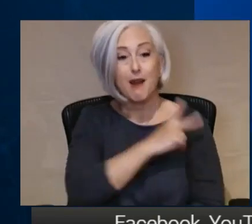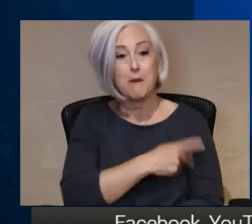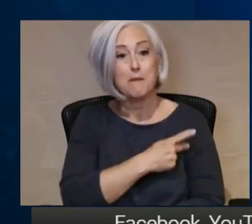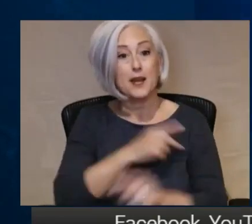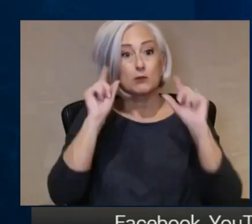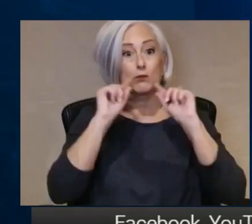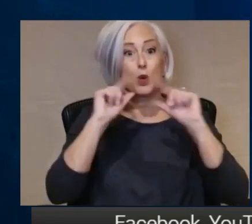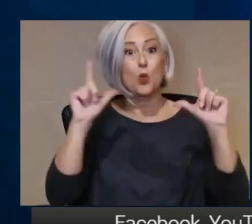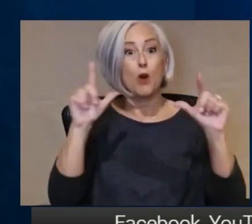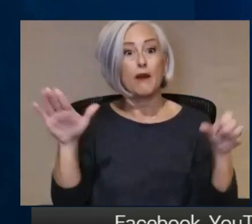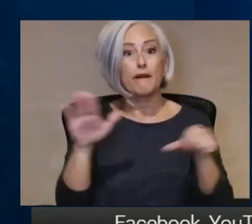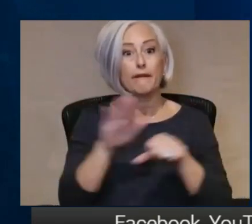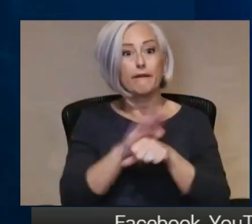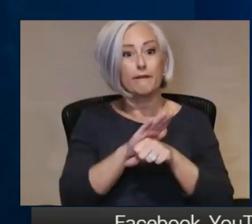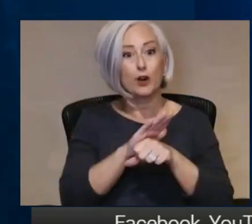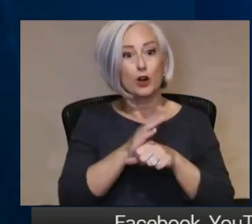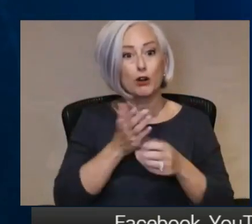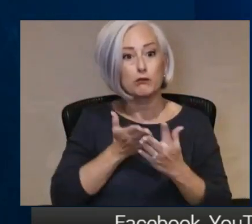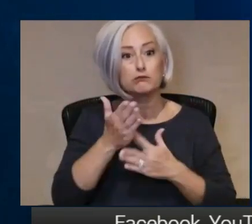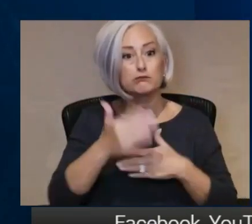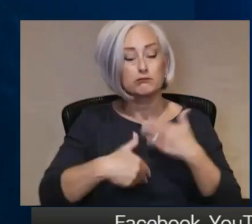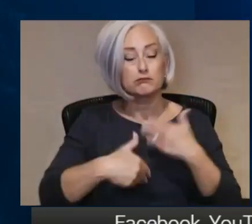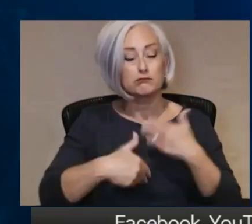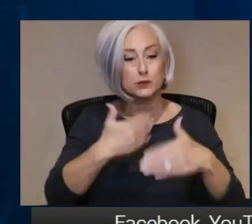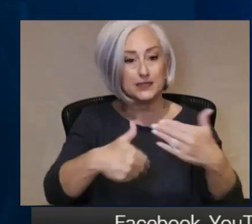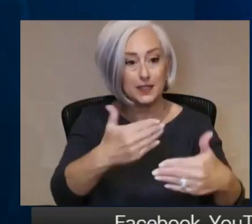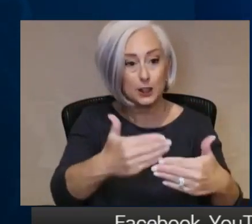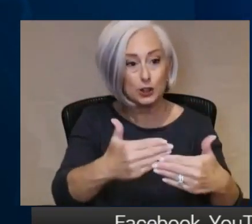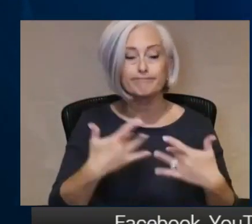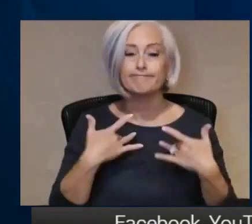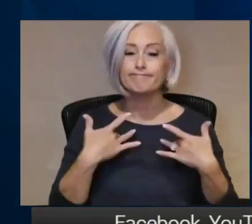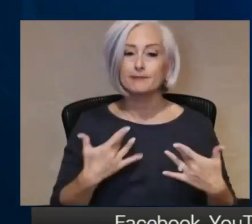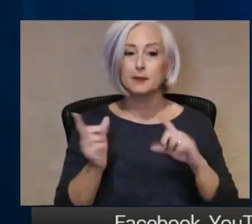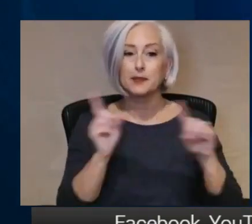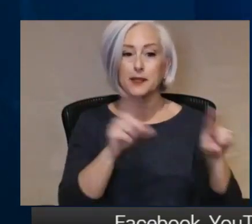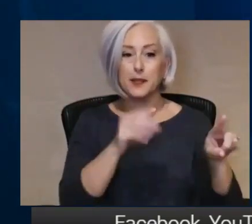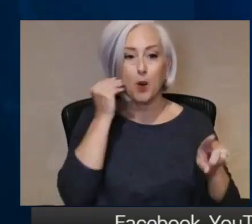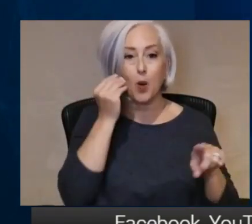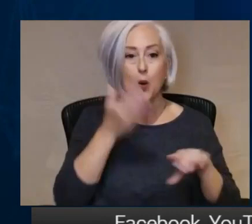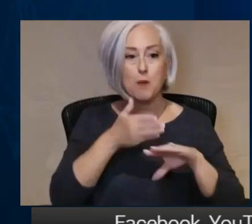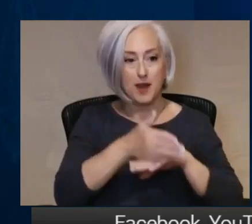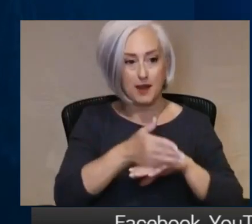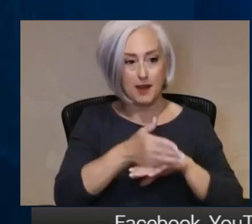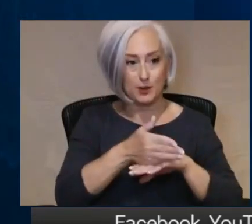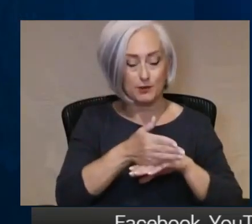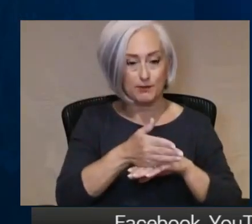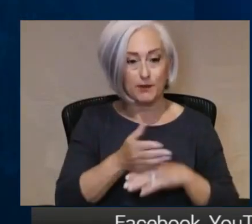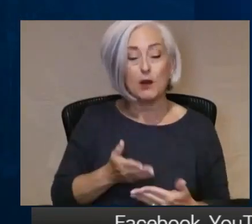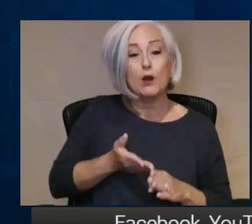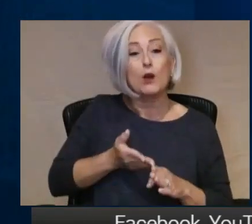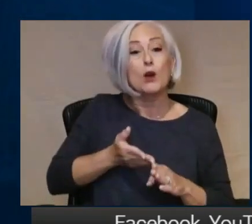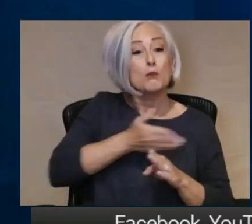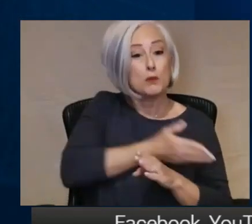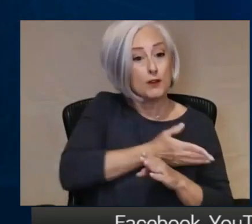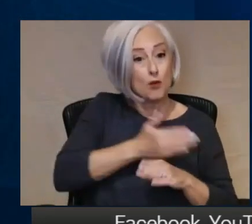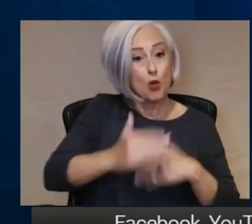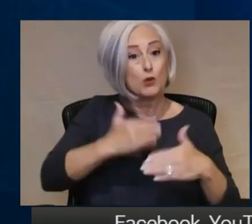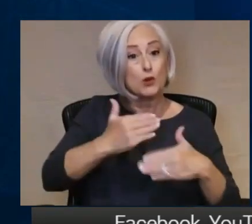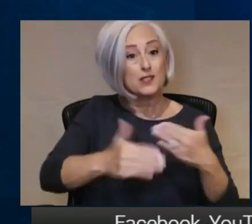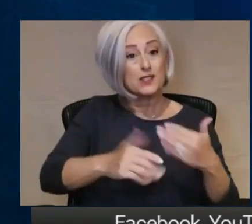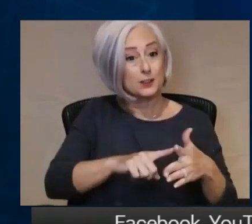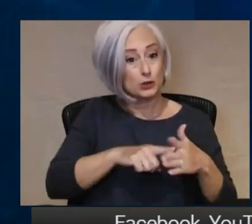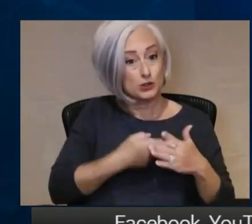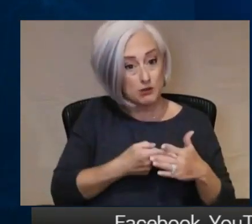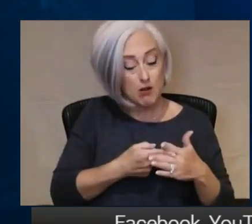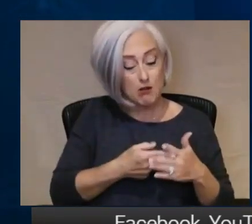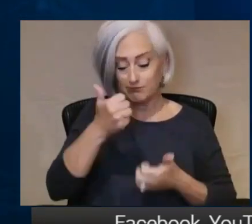day. Before the procedure, each patient was asked to trace a few things on a piece of paper and write their names. As you